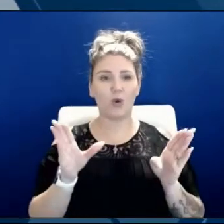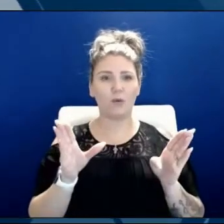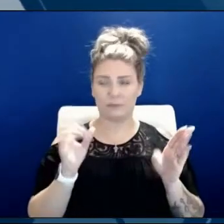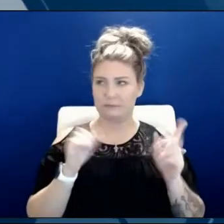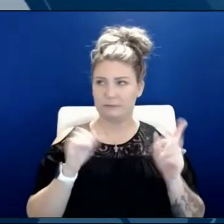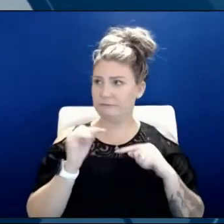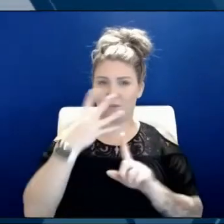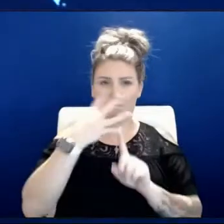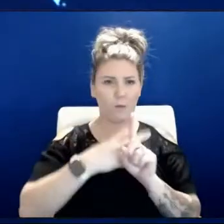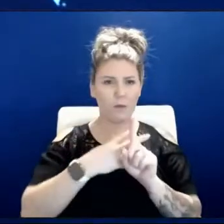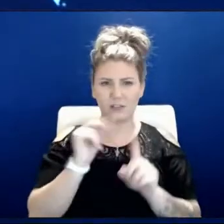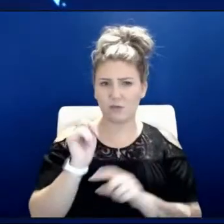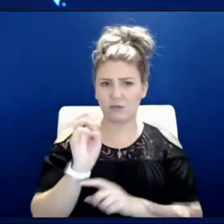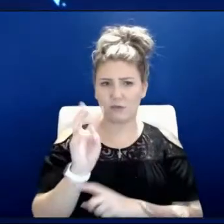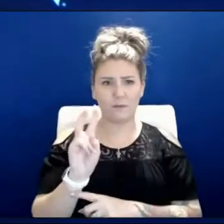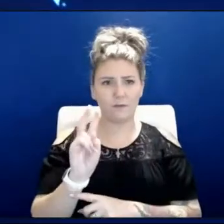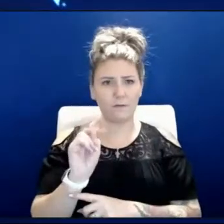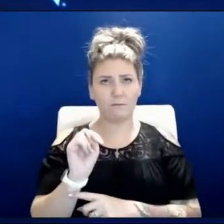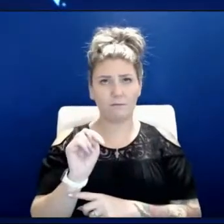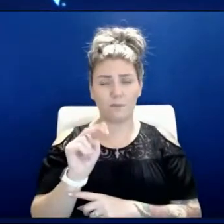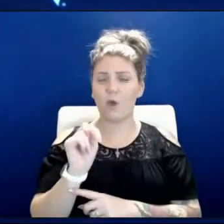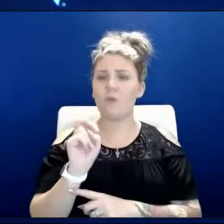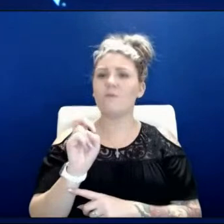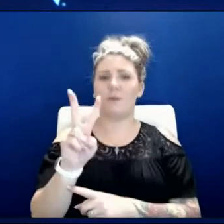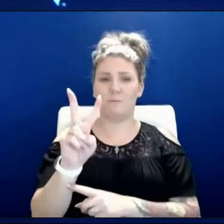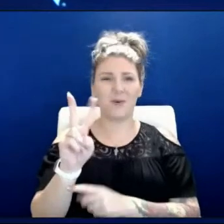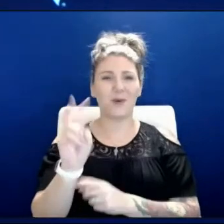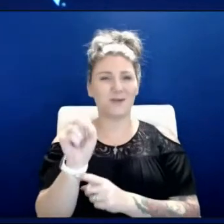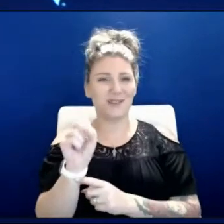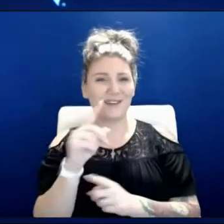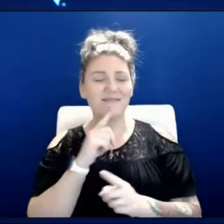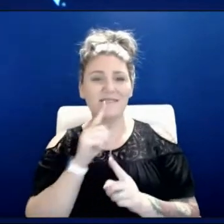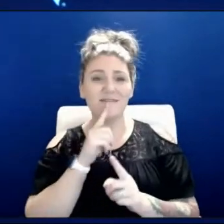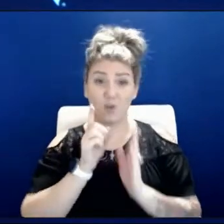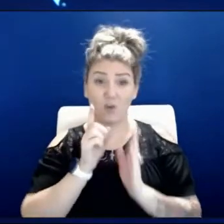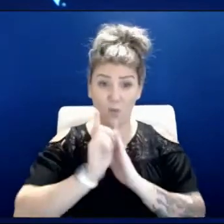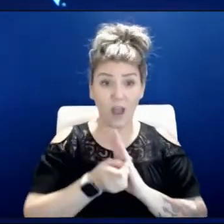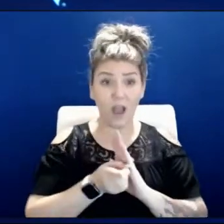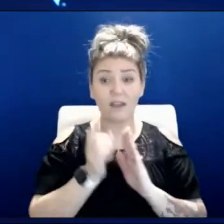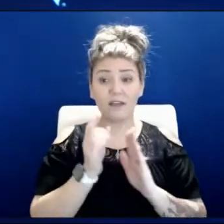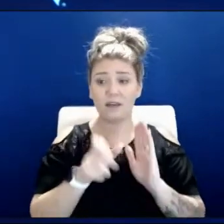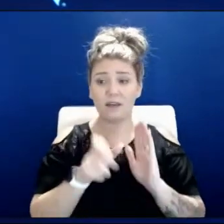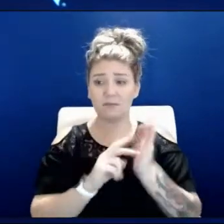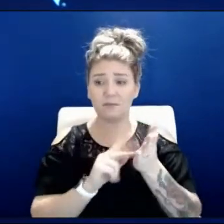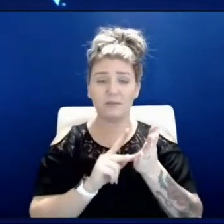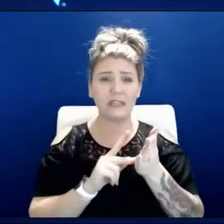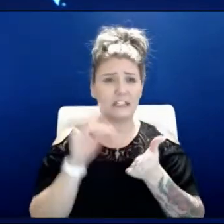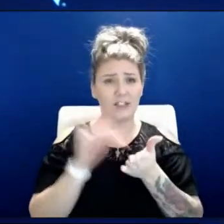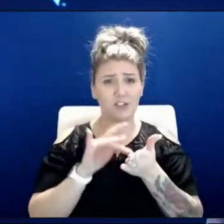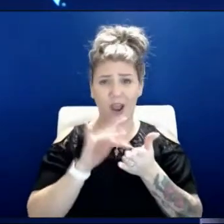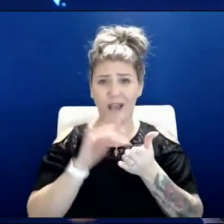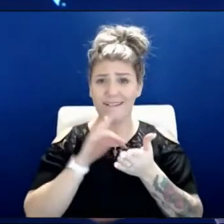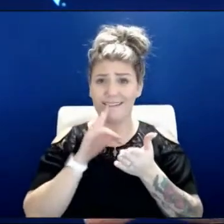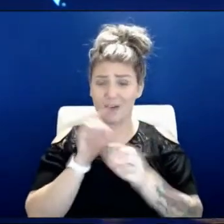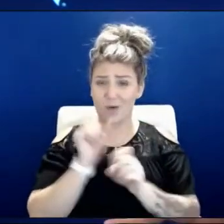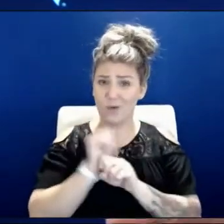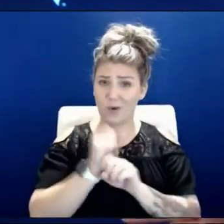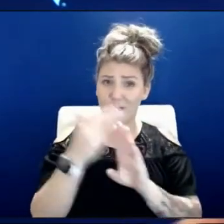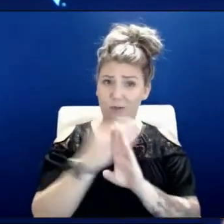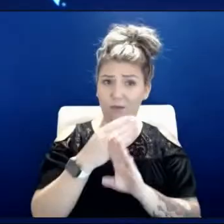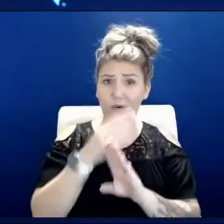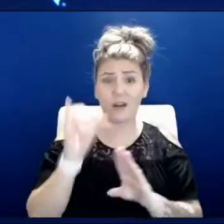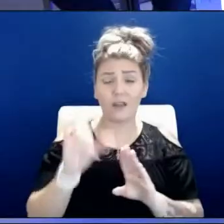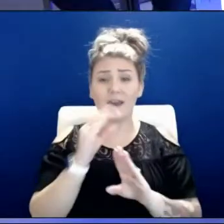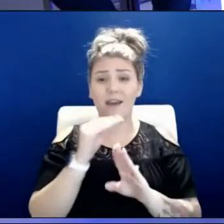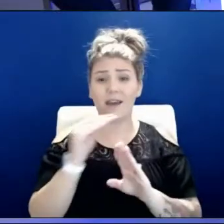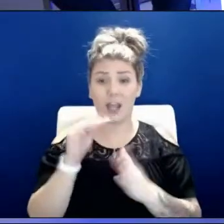that. So we've been at this for quite a while, and that means the trial, you had to work at it even before that to get us to be a trial site. So talk to us a little